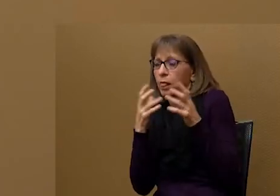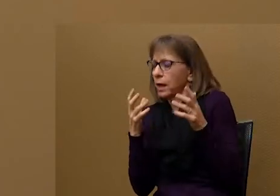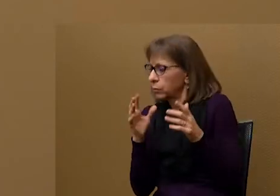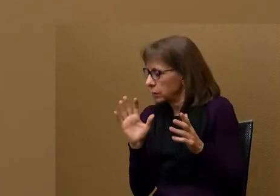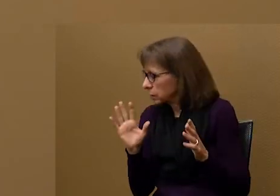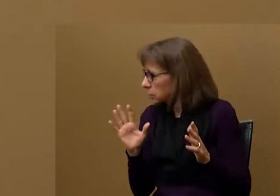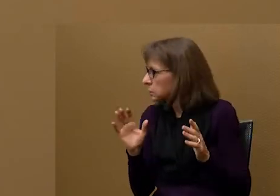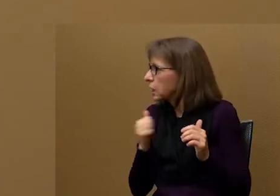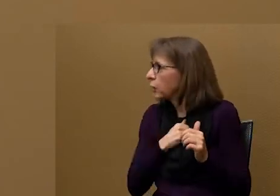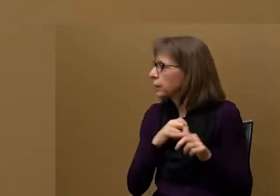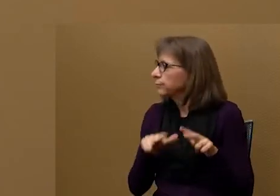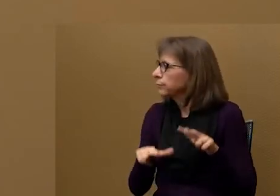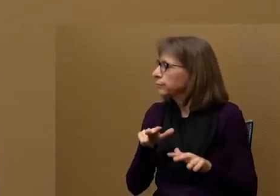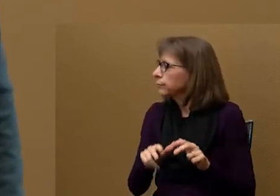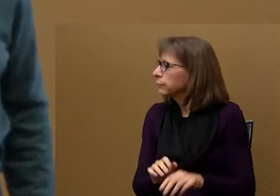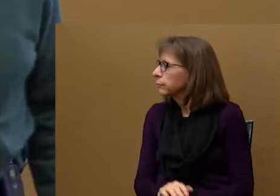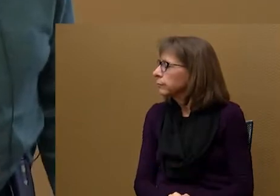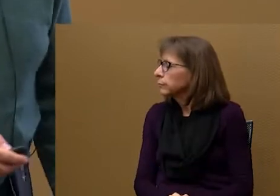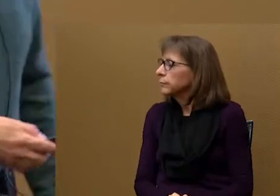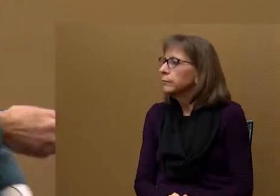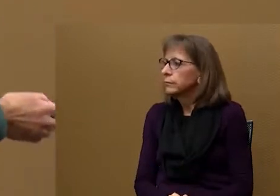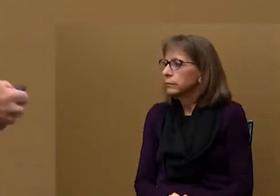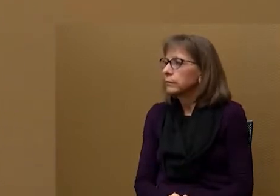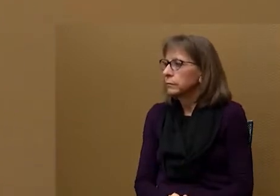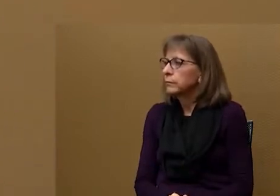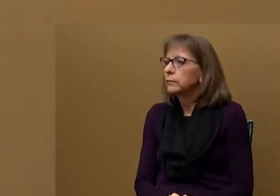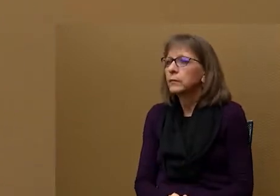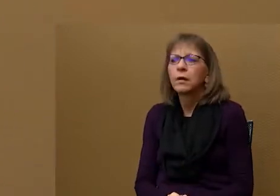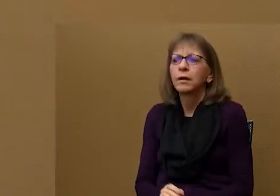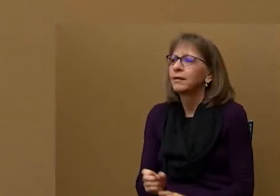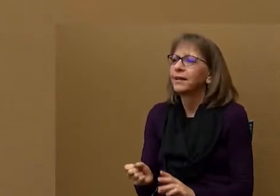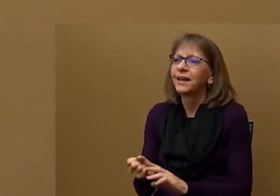on, go